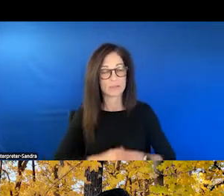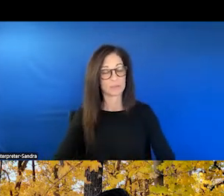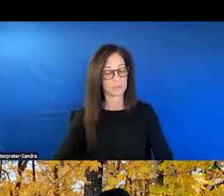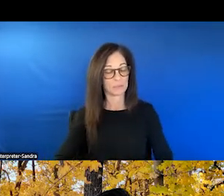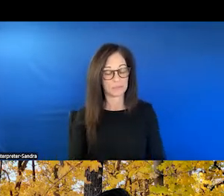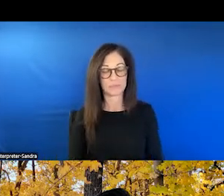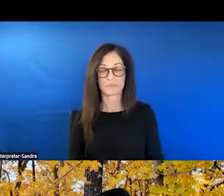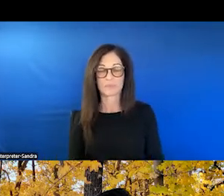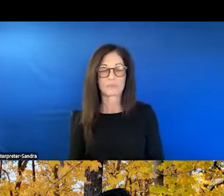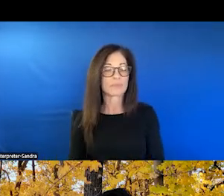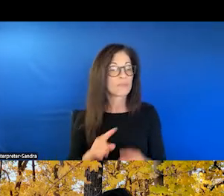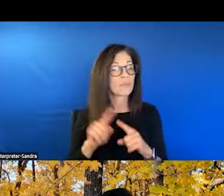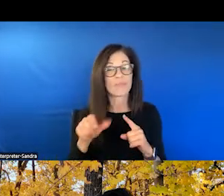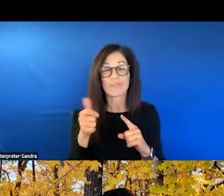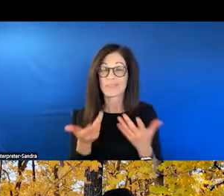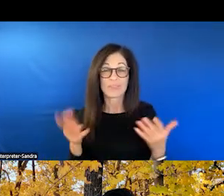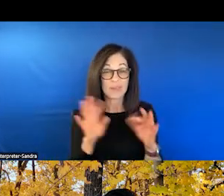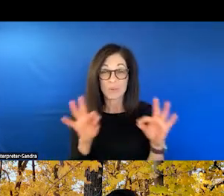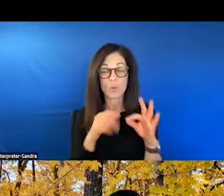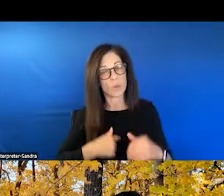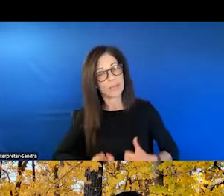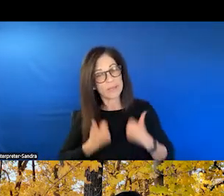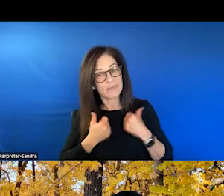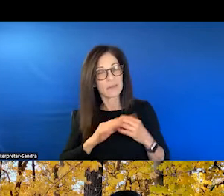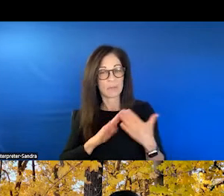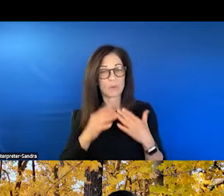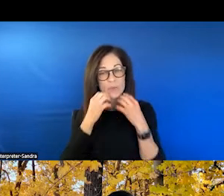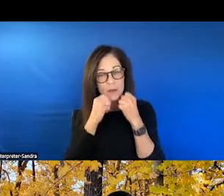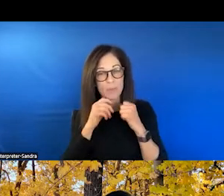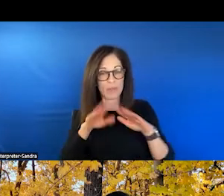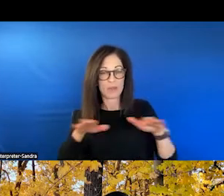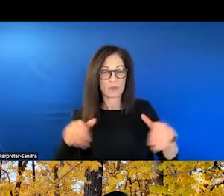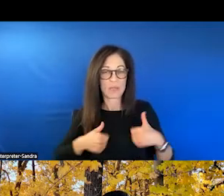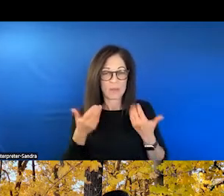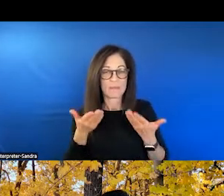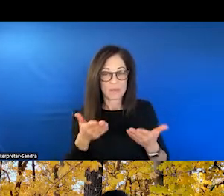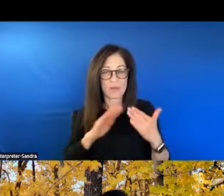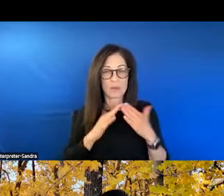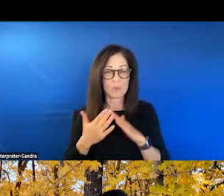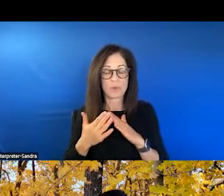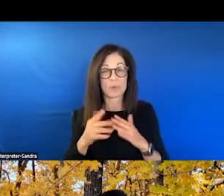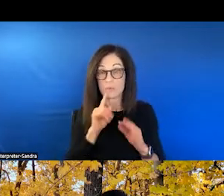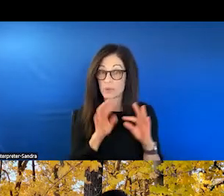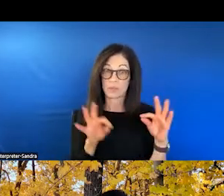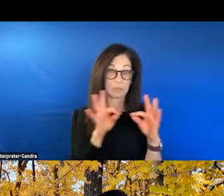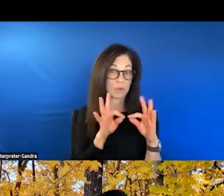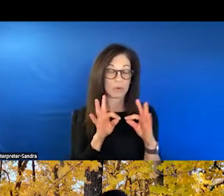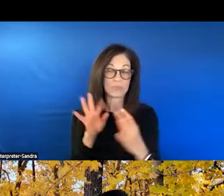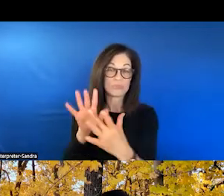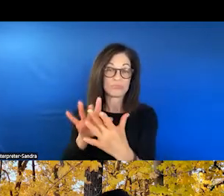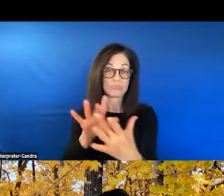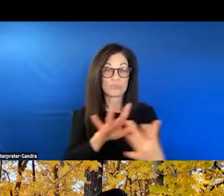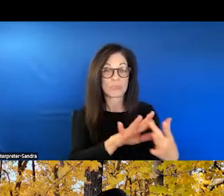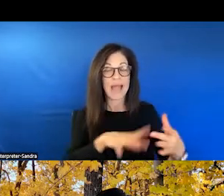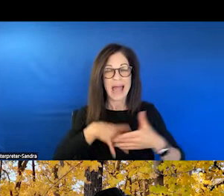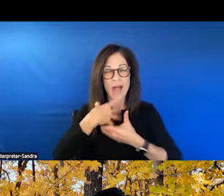that's important is we live in the community and we care for the kids who live in our community. And so it's very important for us to reach outside of our hospital boundaries